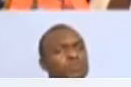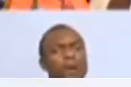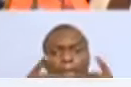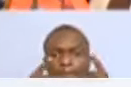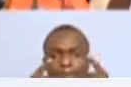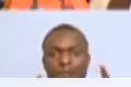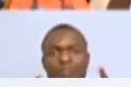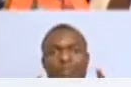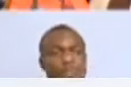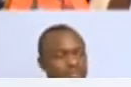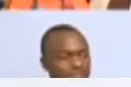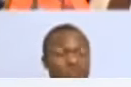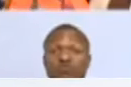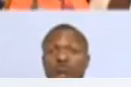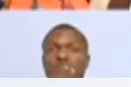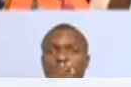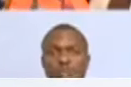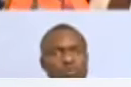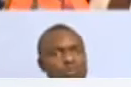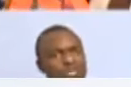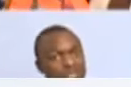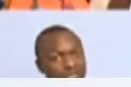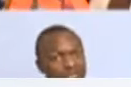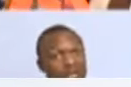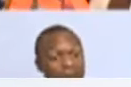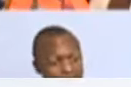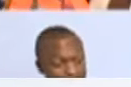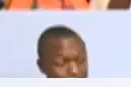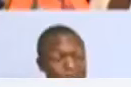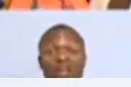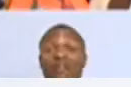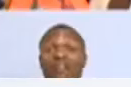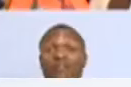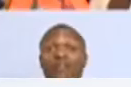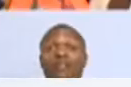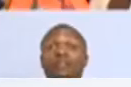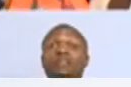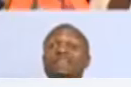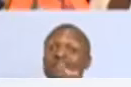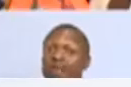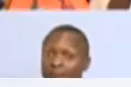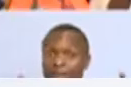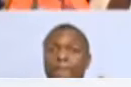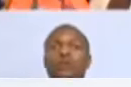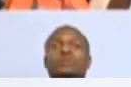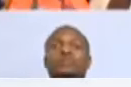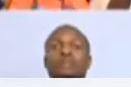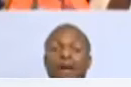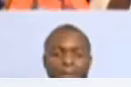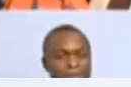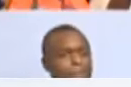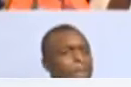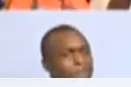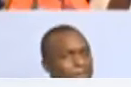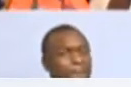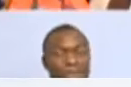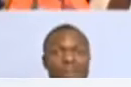resources. It's not a good thing to do. So morality is important, and also creating